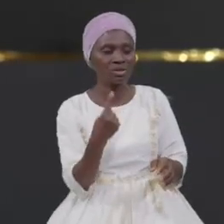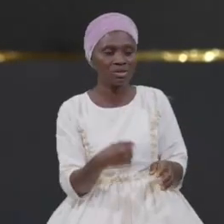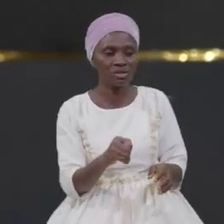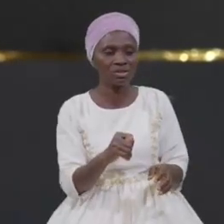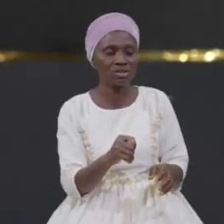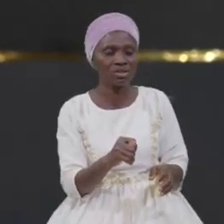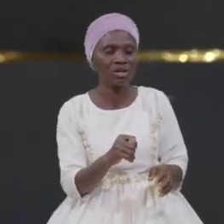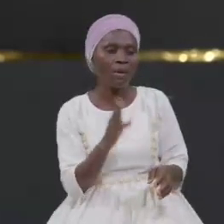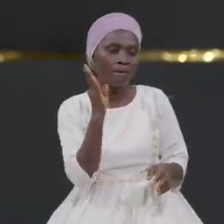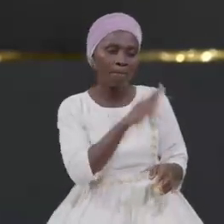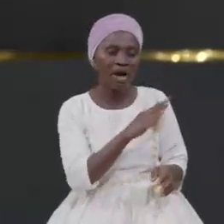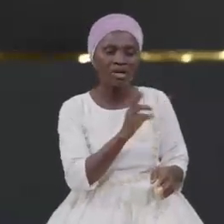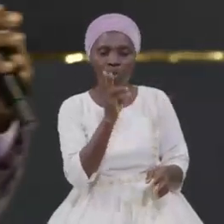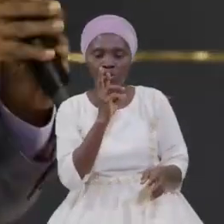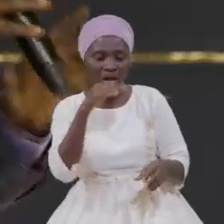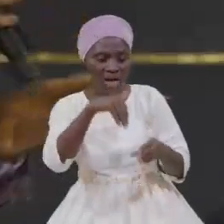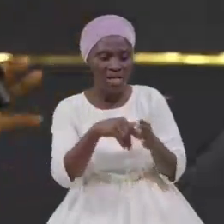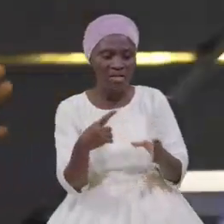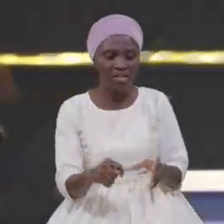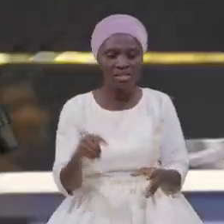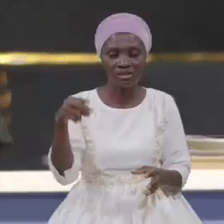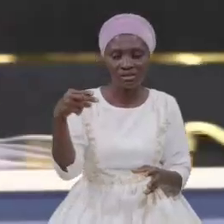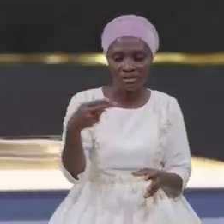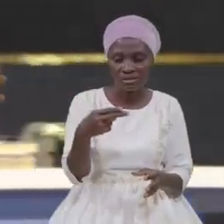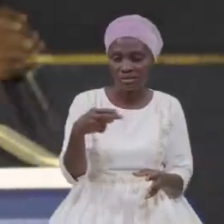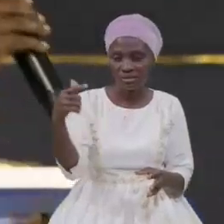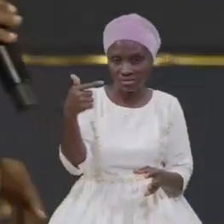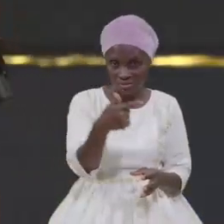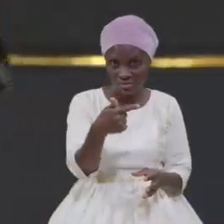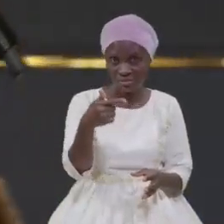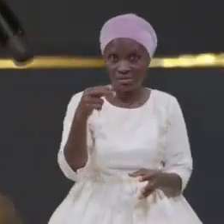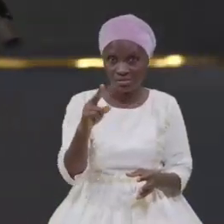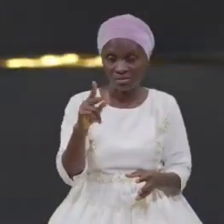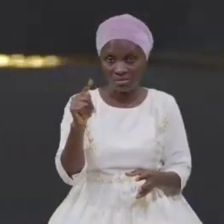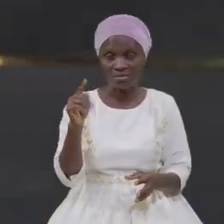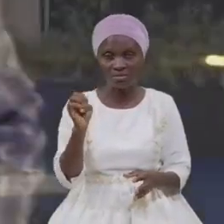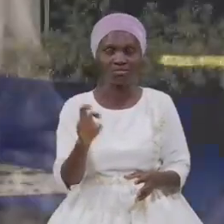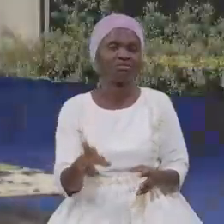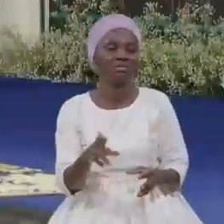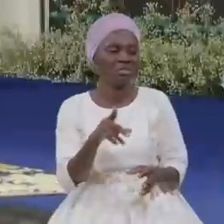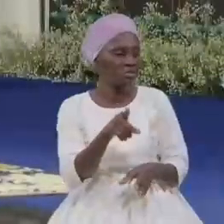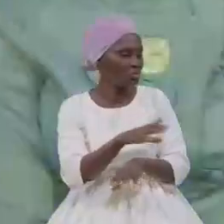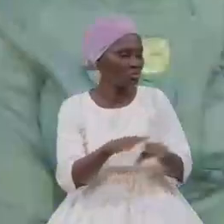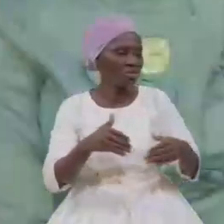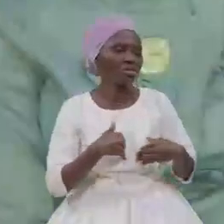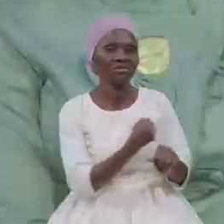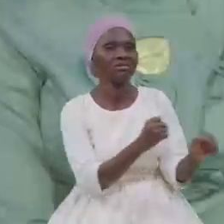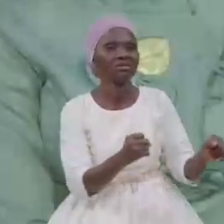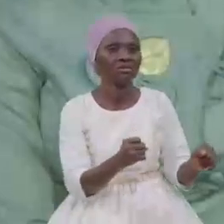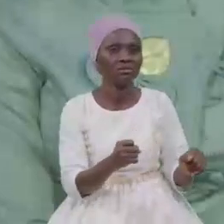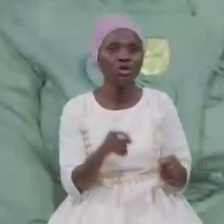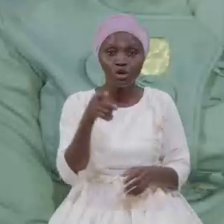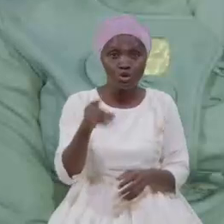gutter. No, that's not salvation. We have salvation, and you are going to get it today.